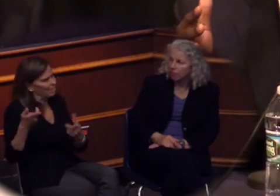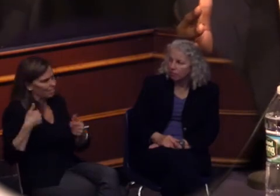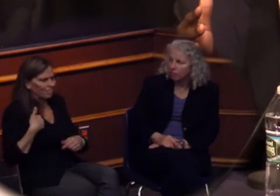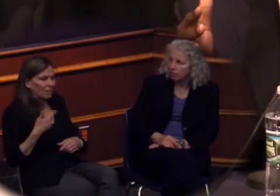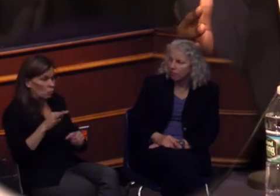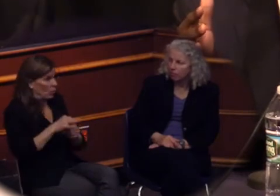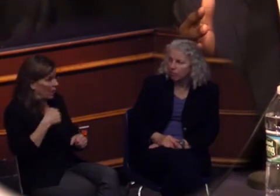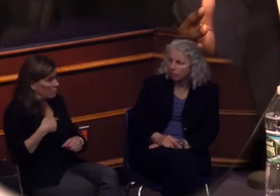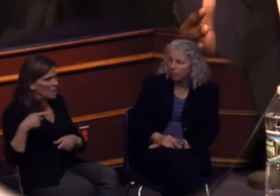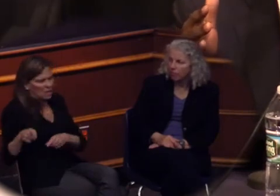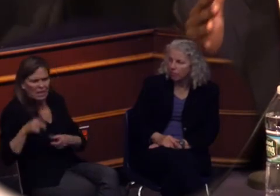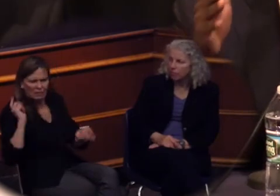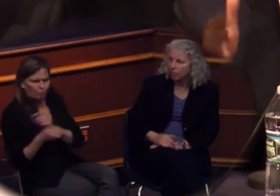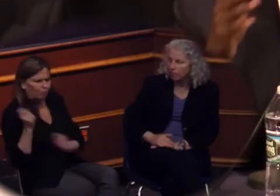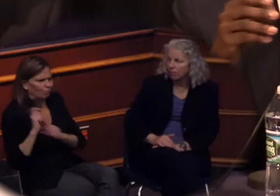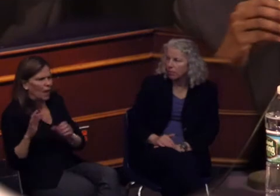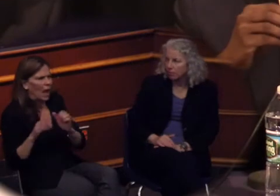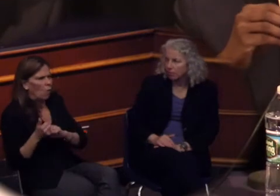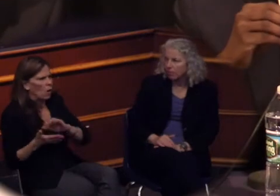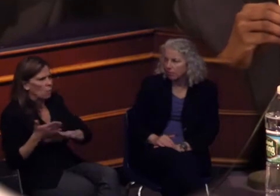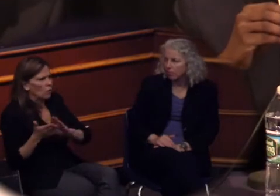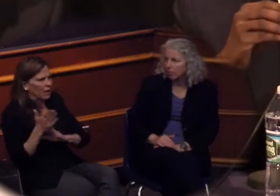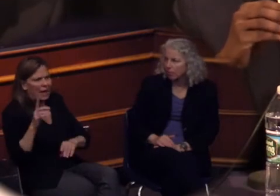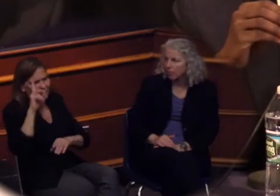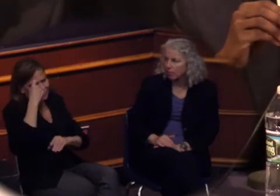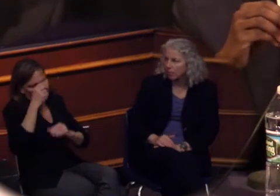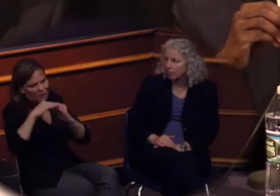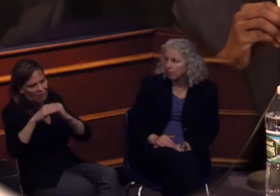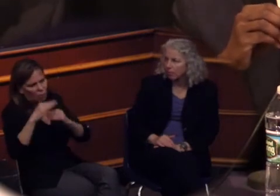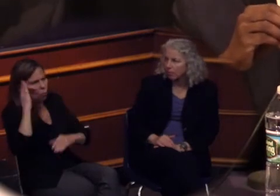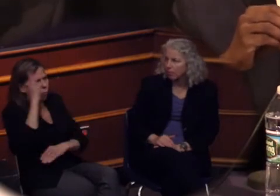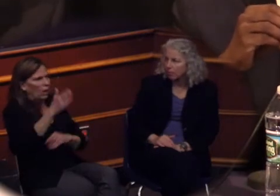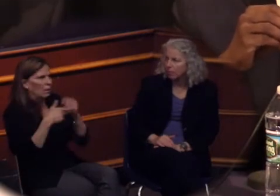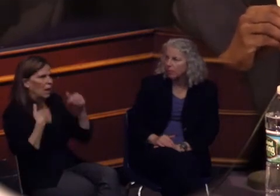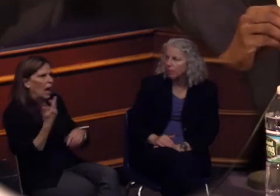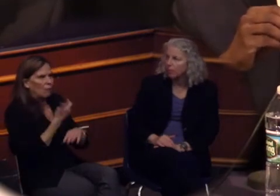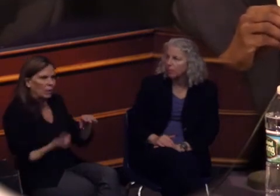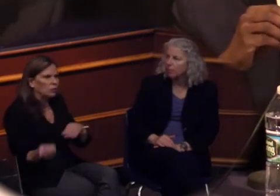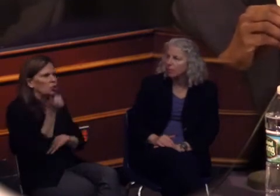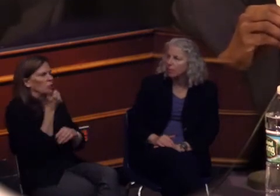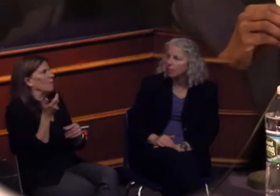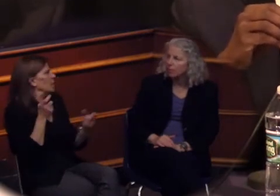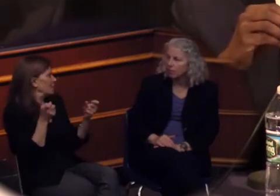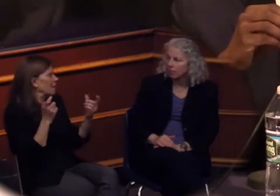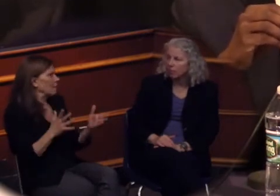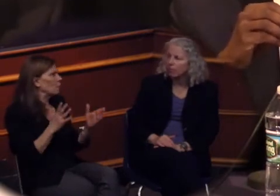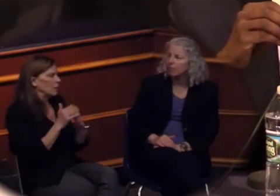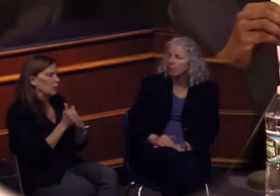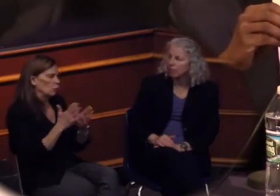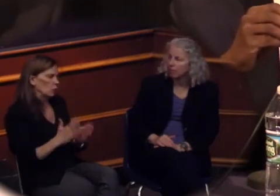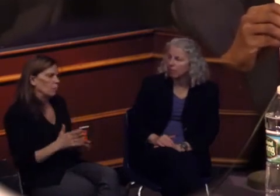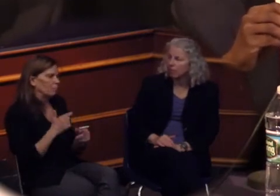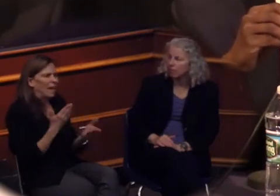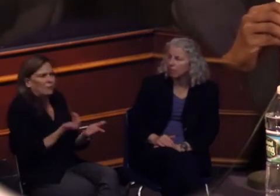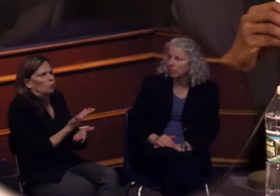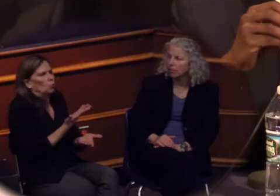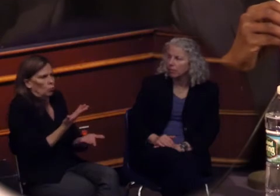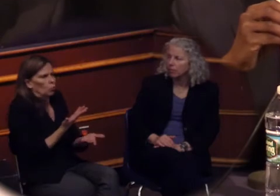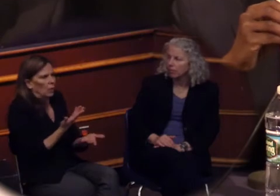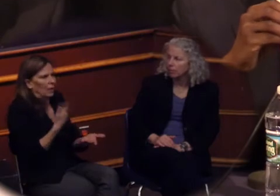operating at the state level. That's what I bring to this race, chief executive leadership that's different and new that we need